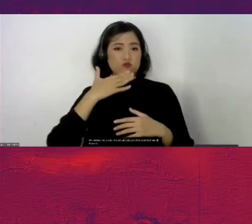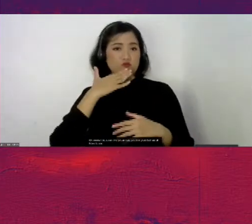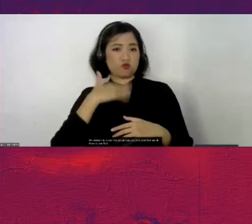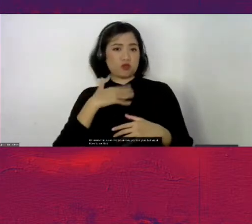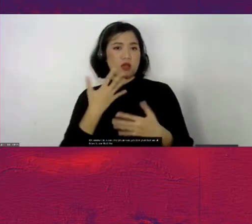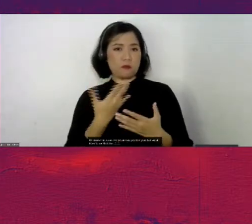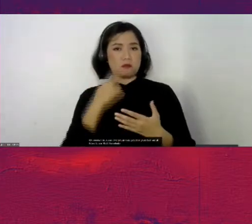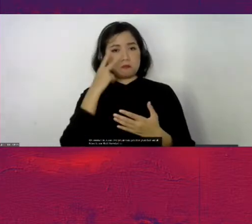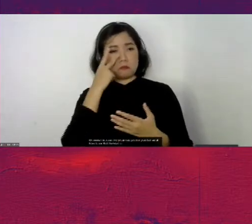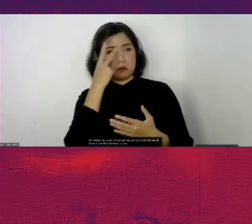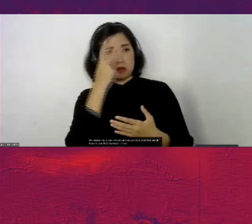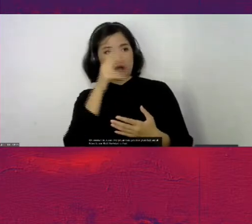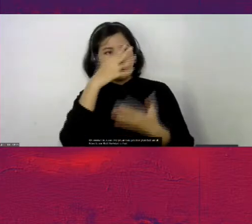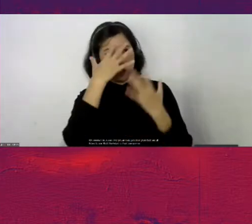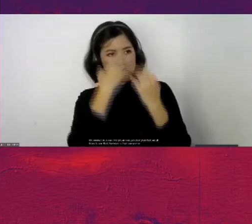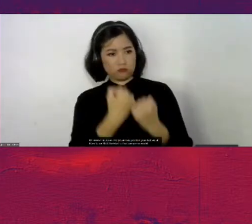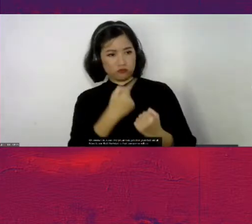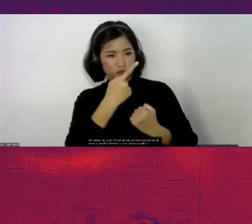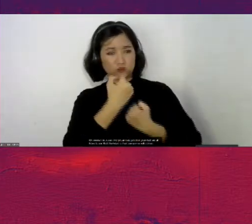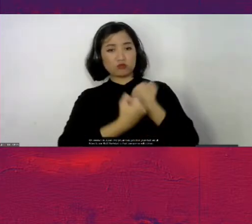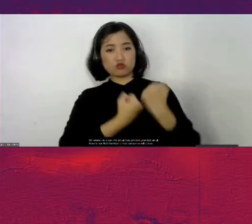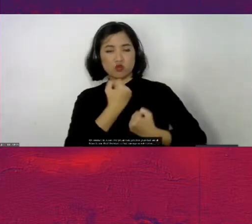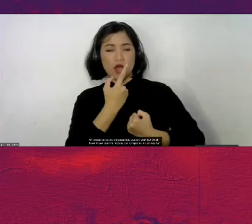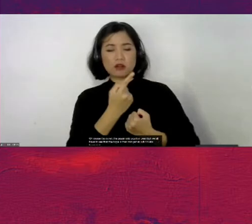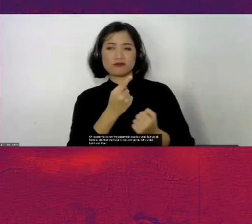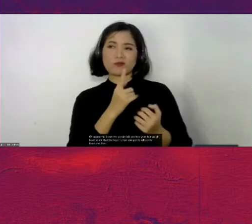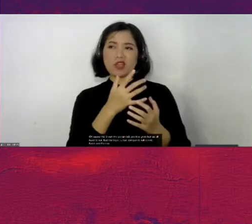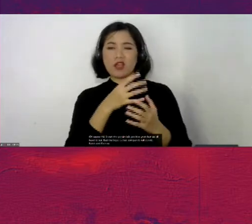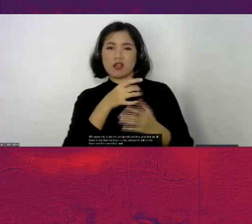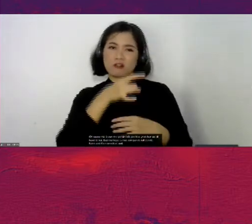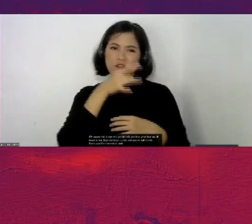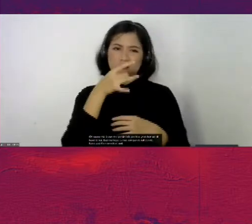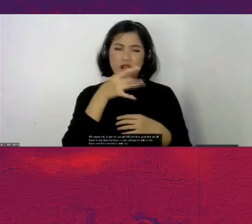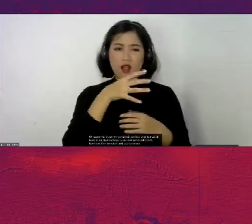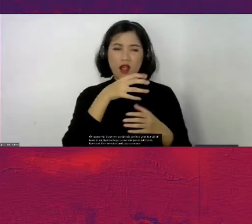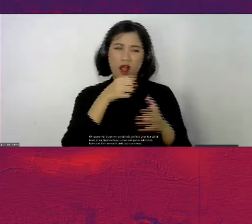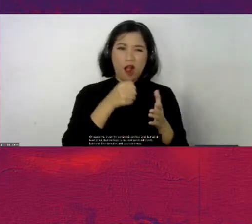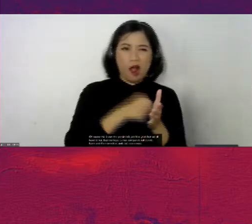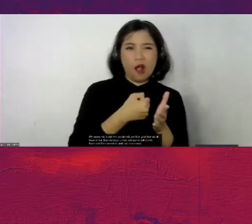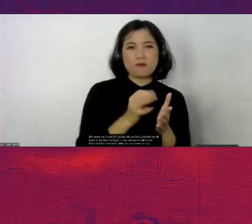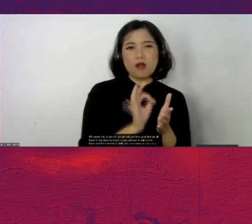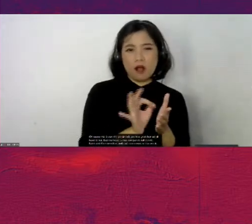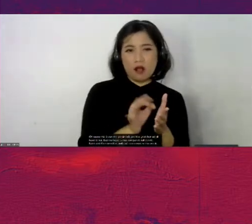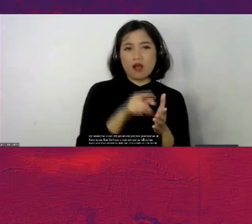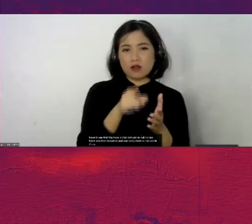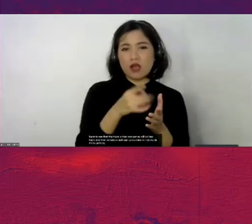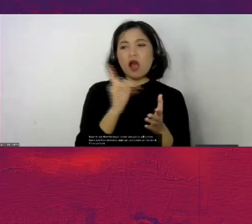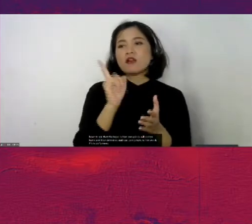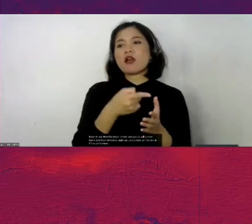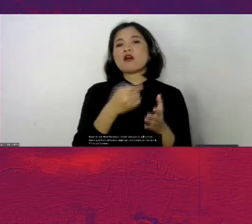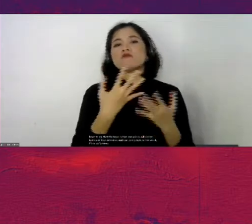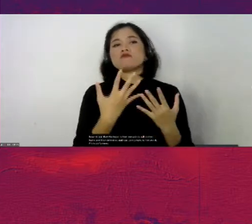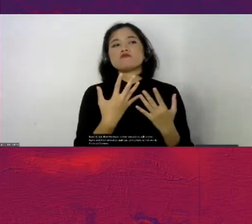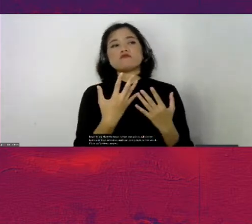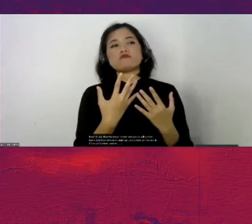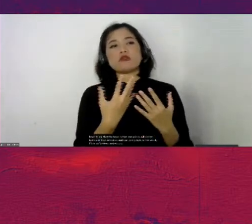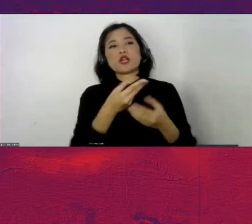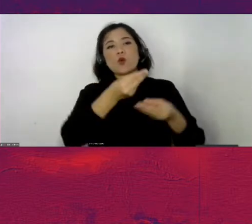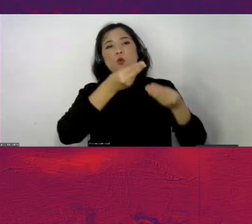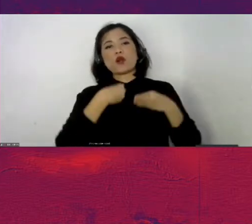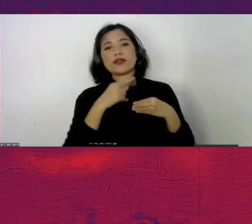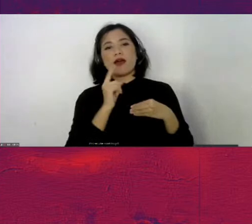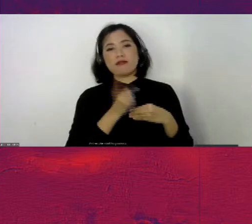hope is that companies will do less harm, and then investors and consumers will reward strong performers, and we also need